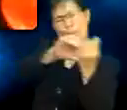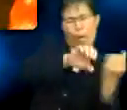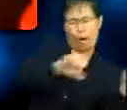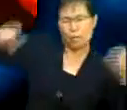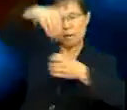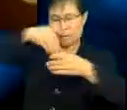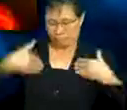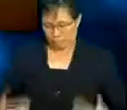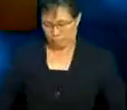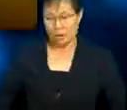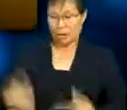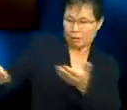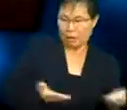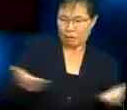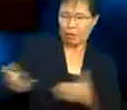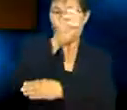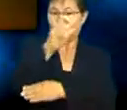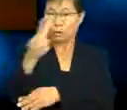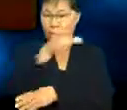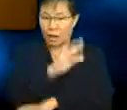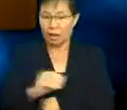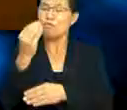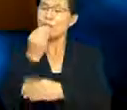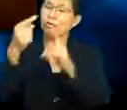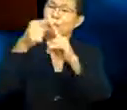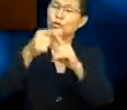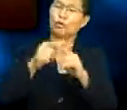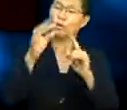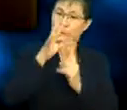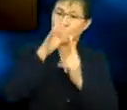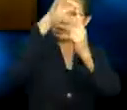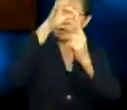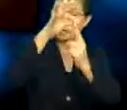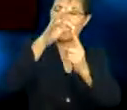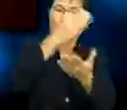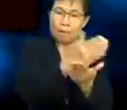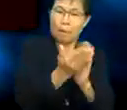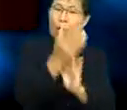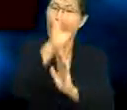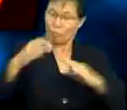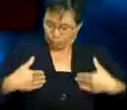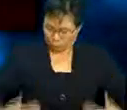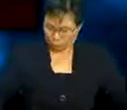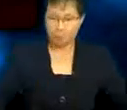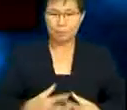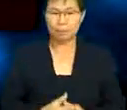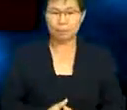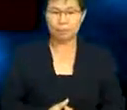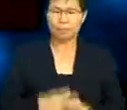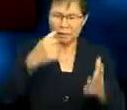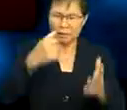a long pipeline in the body that carries oxygen and food to specific parts of the